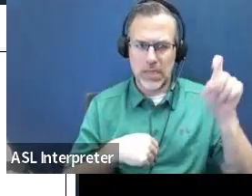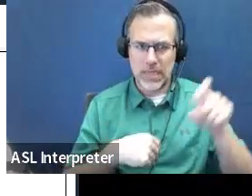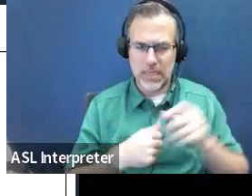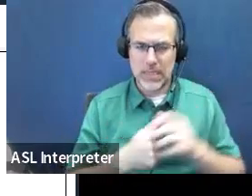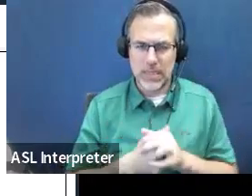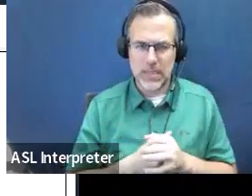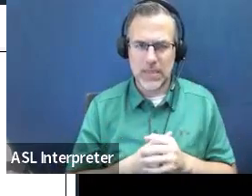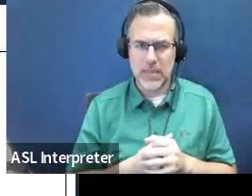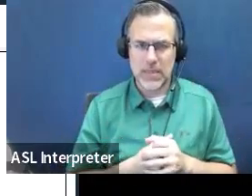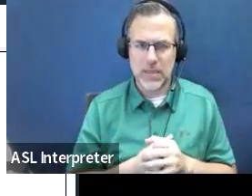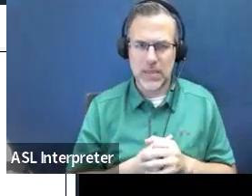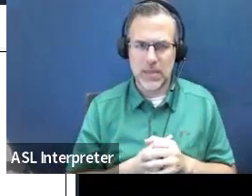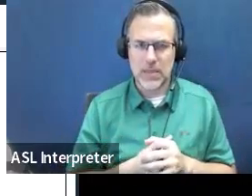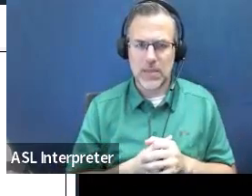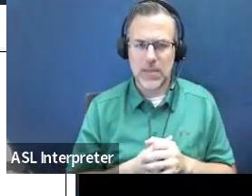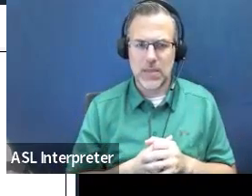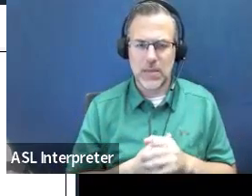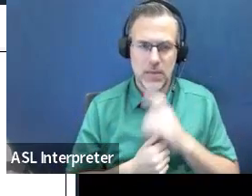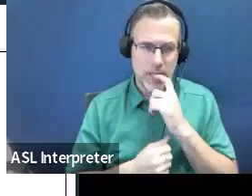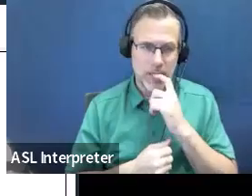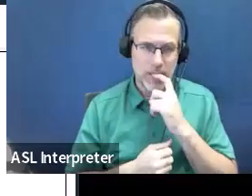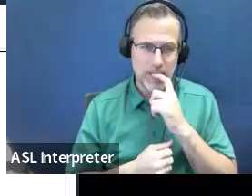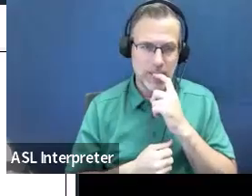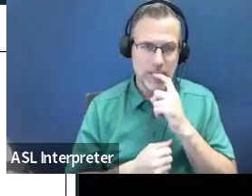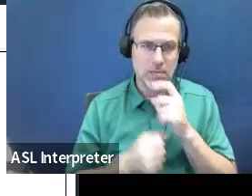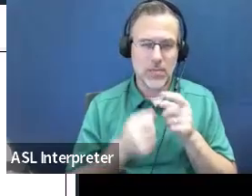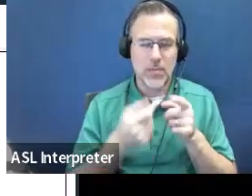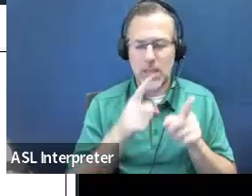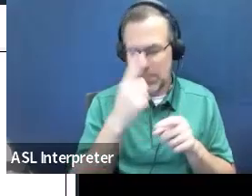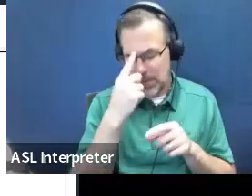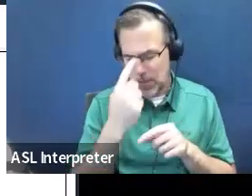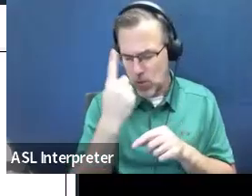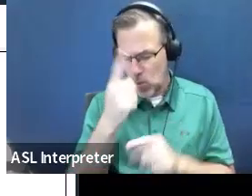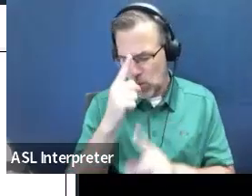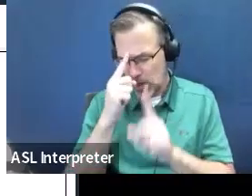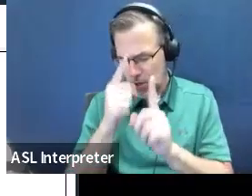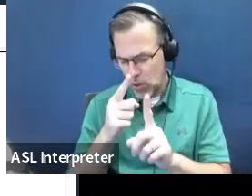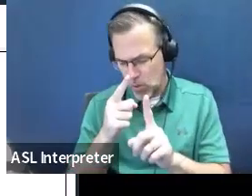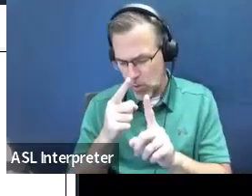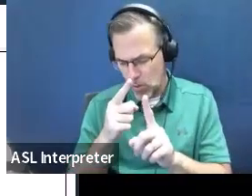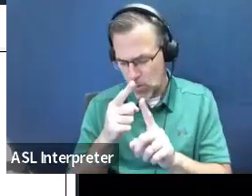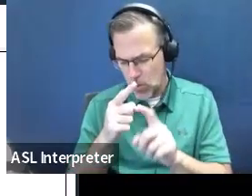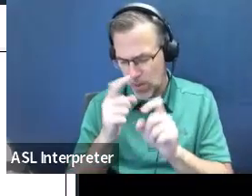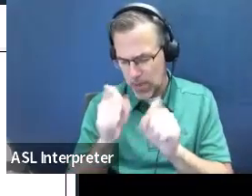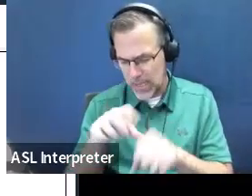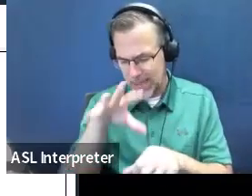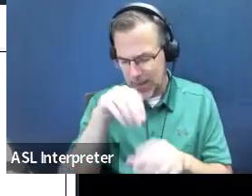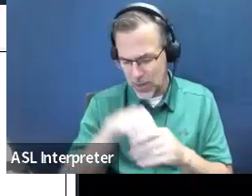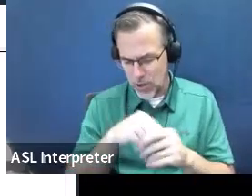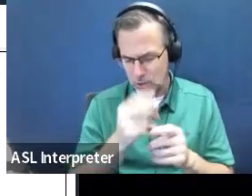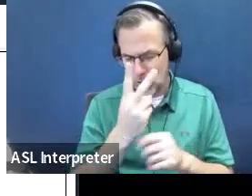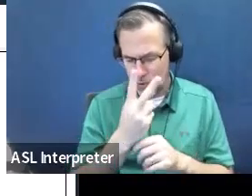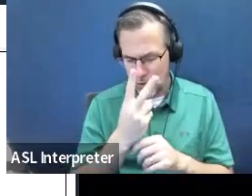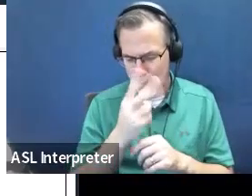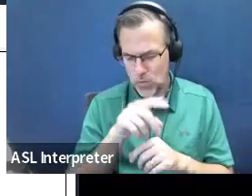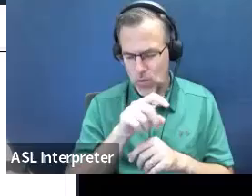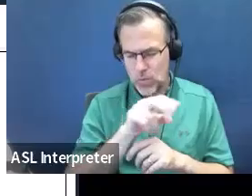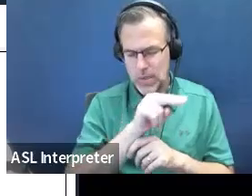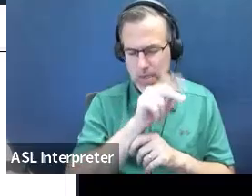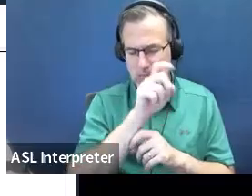Mm-hmm. So, okay, let me think about this. One goal cover two needs. No. So